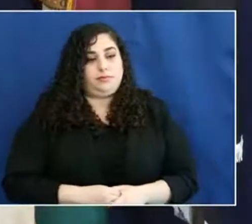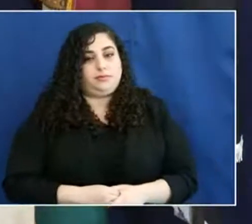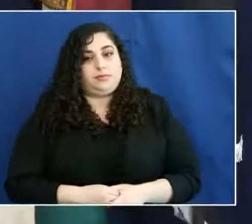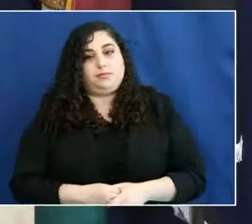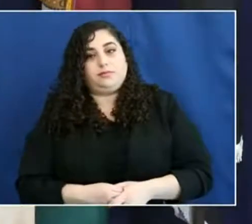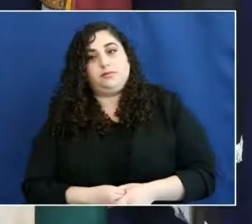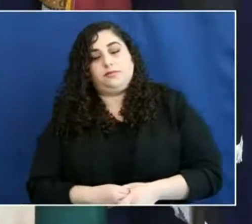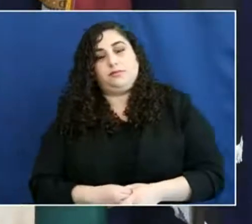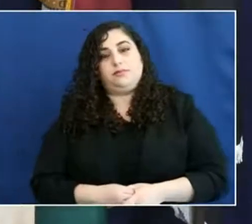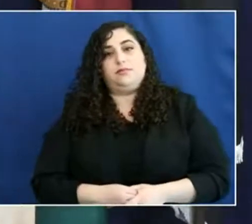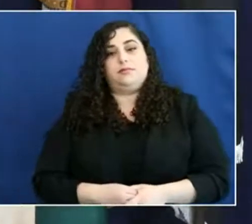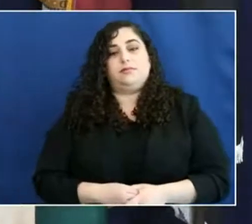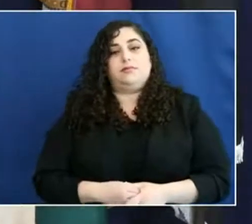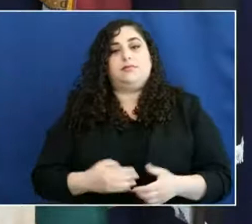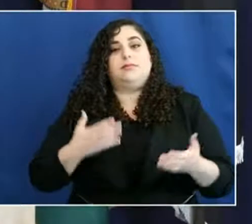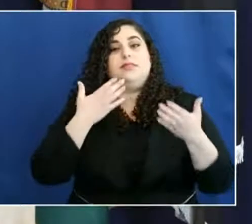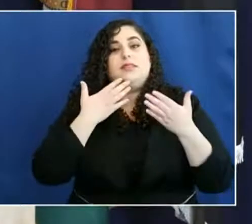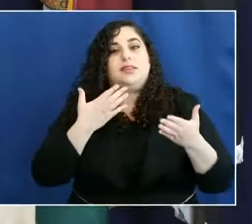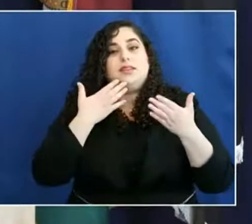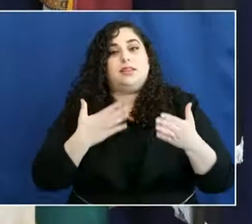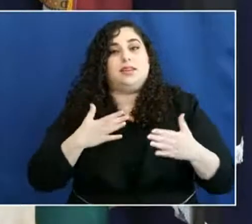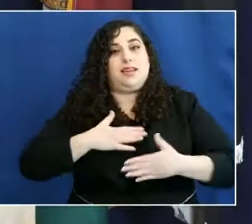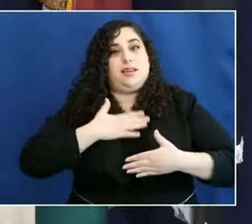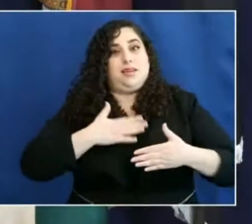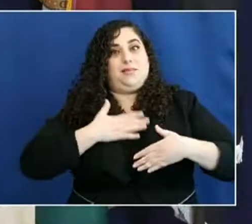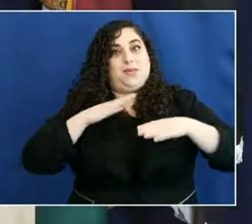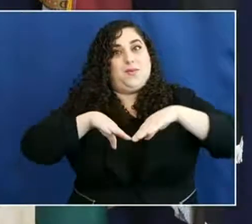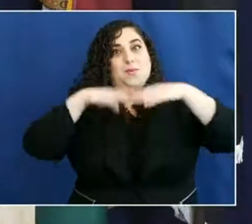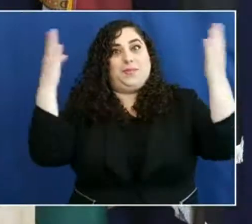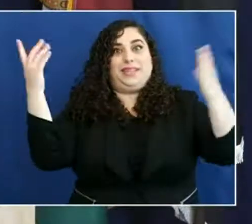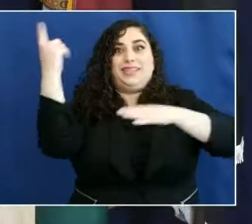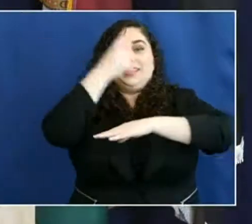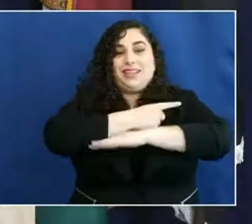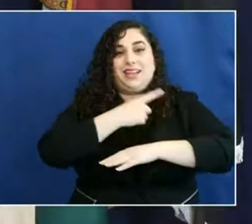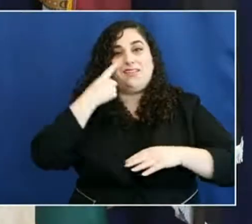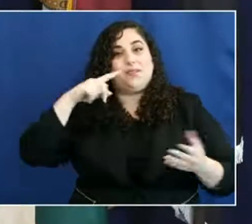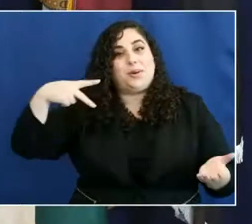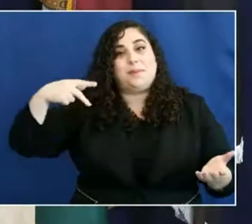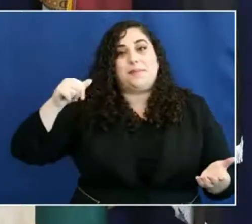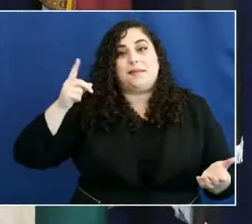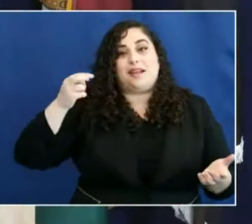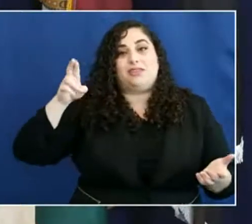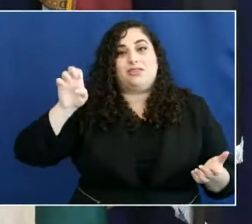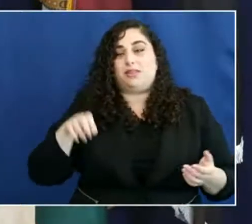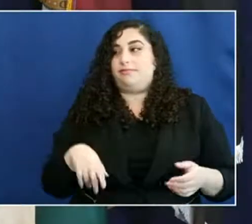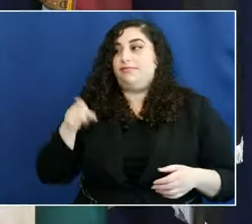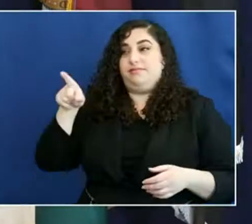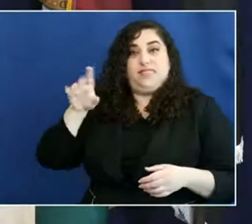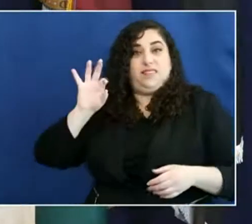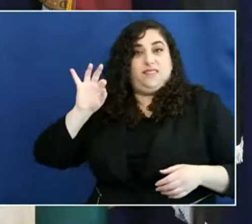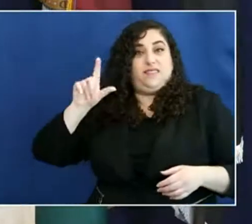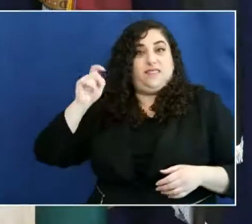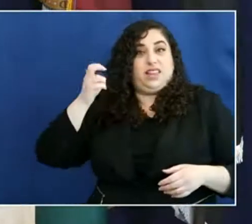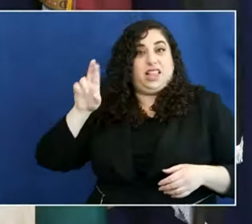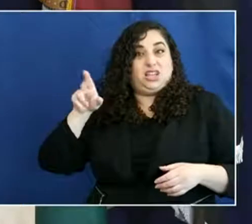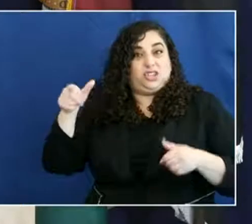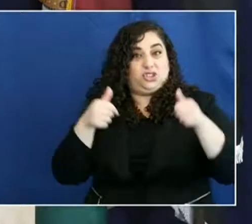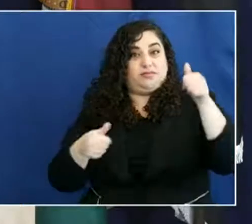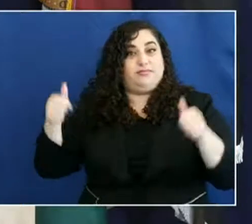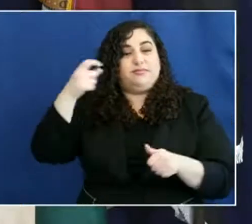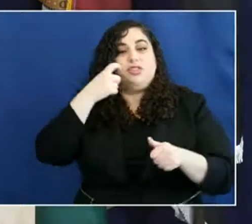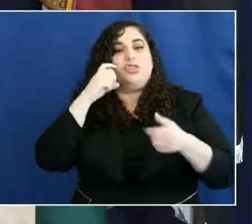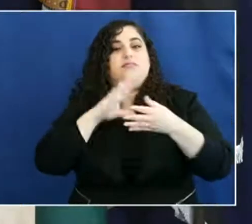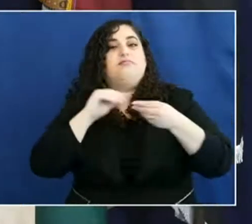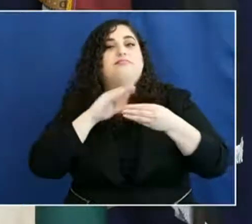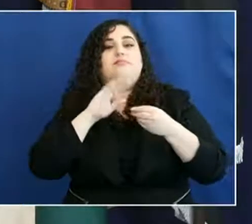Thank you, Chair Fletcher, and happy opening day. As Chair Fletcher mentioned, for all of us, we've stated that equity in vaccine